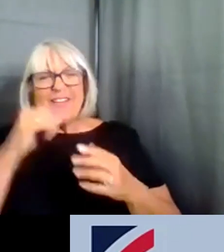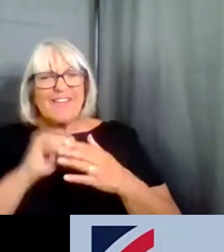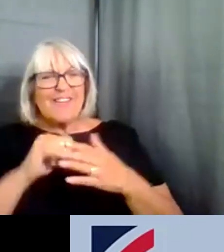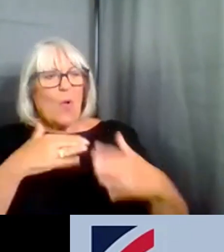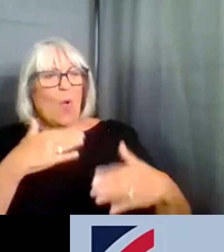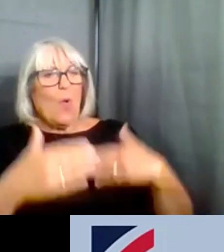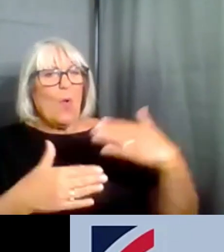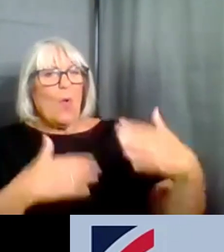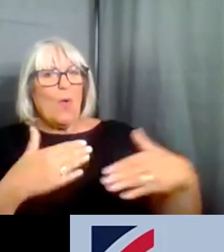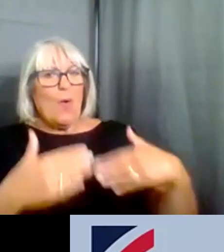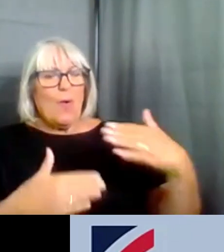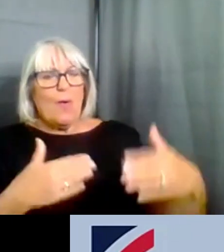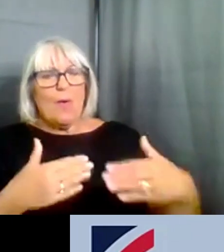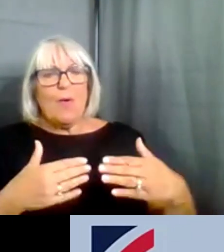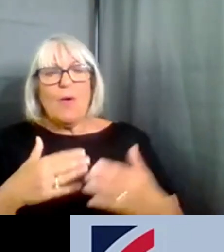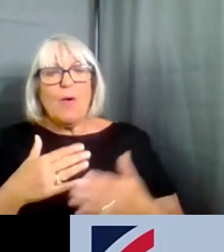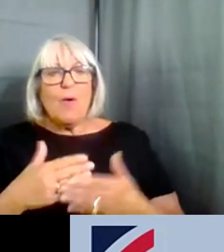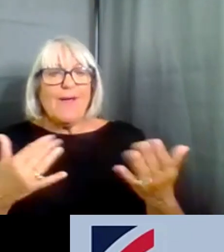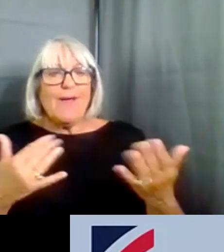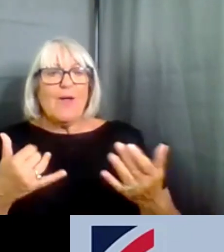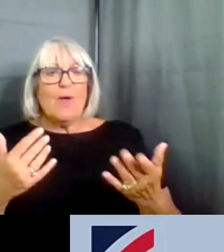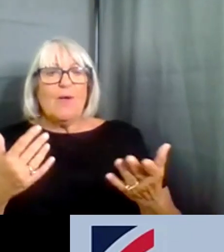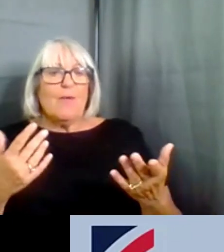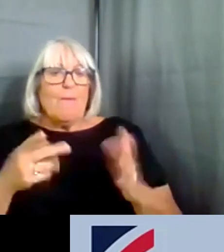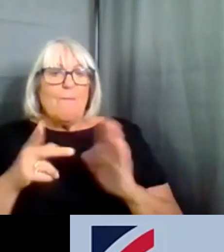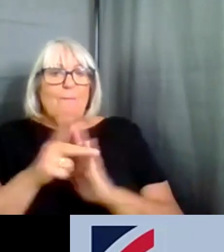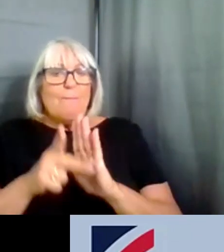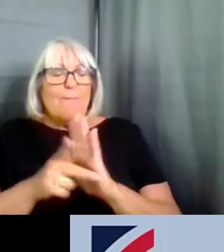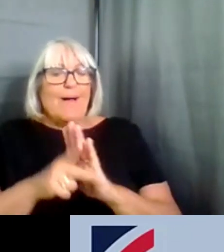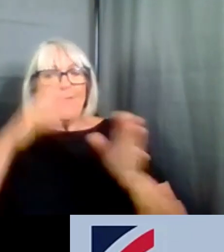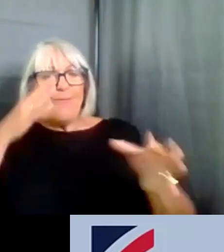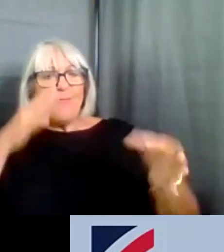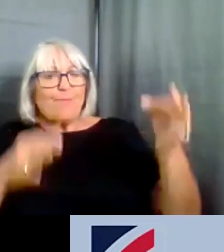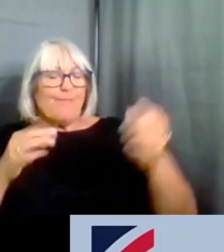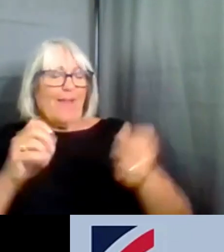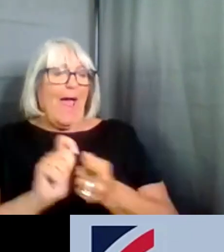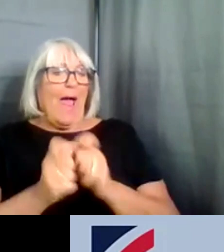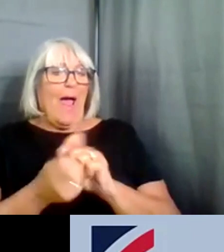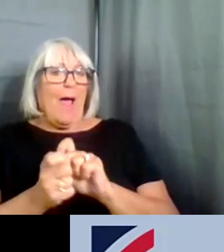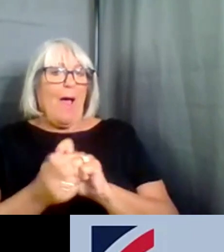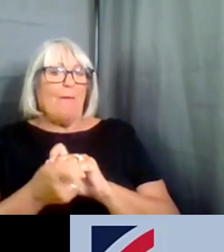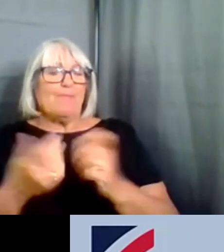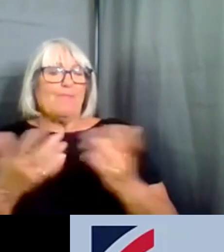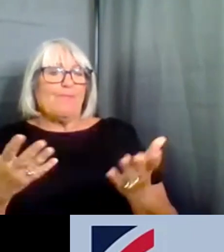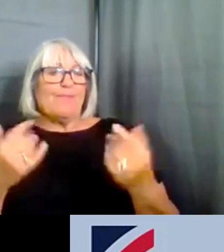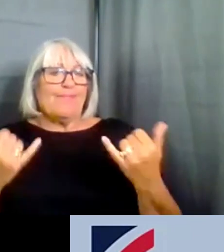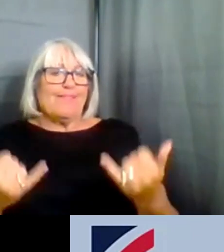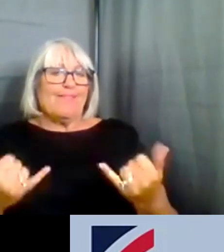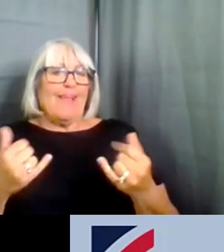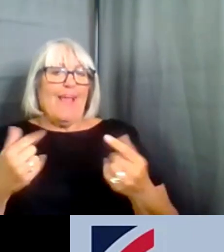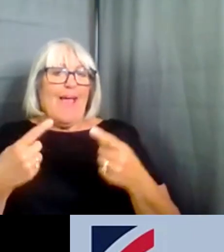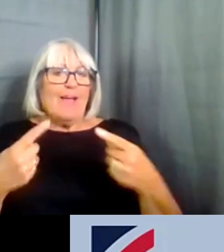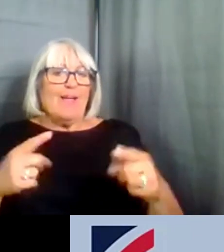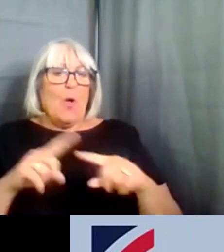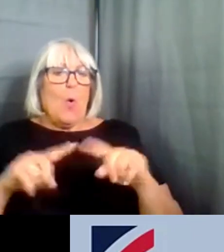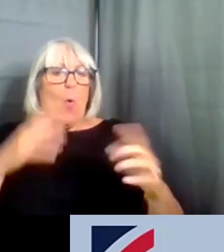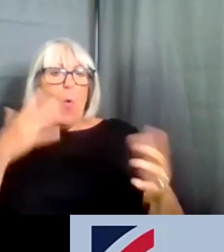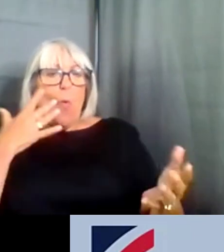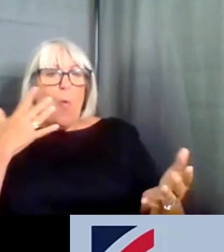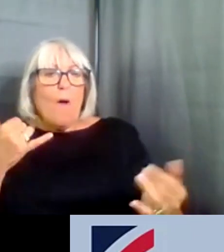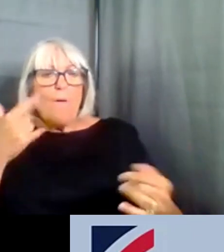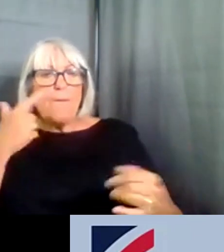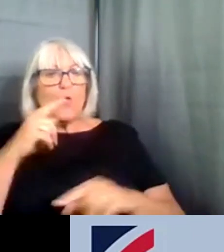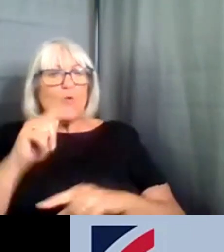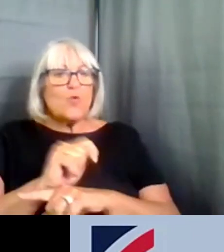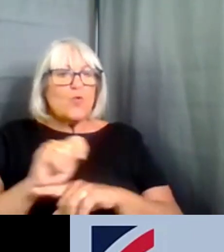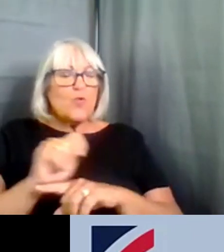way work happens and the way training happens is different now. Oftentimes you'll see, I'll sort of offer this, and then Ben, I'm going to